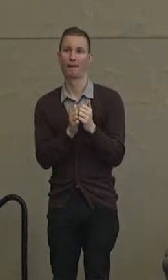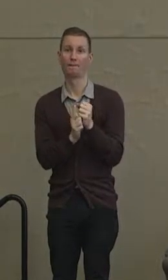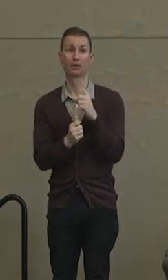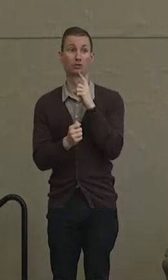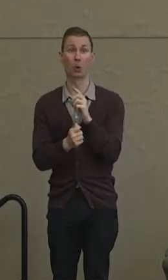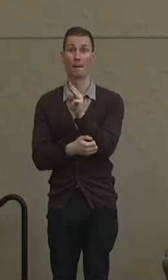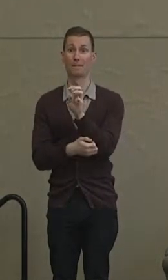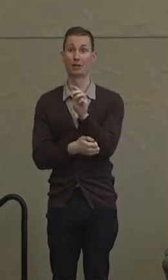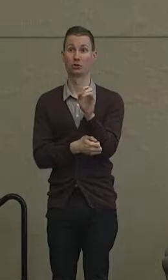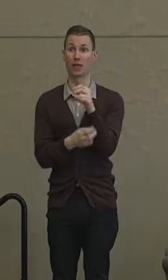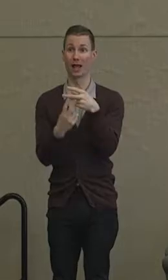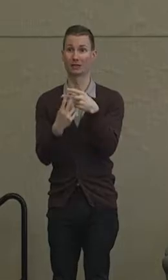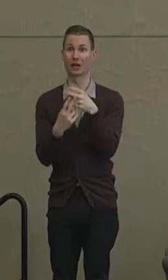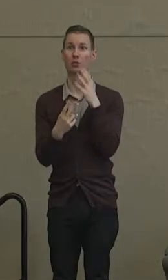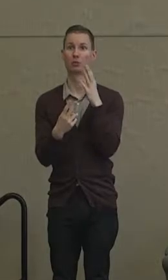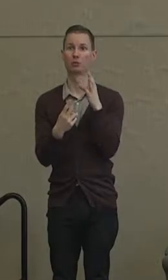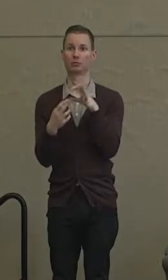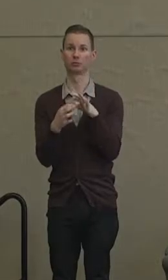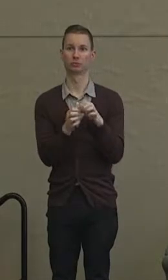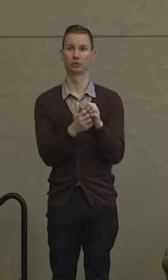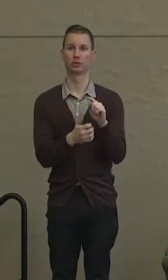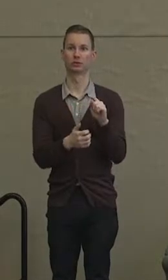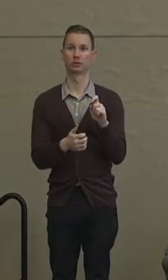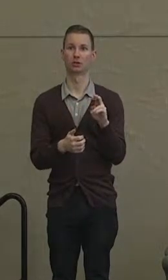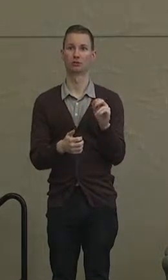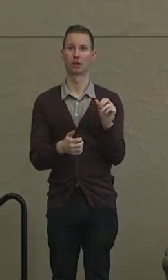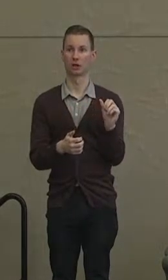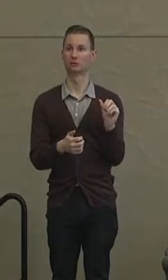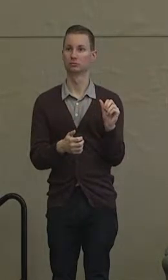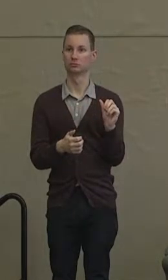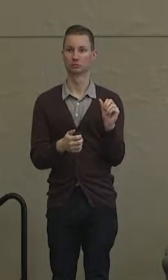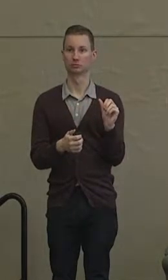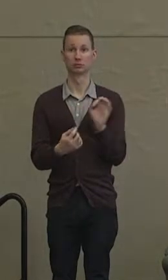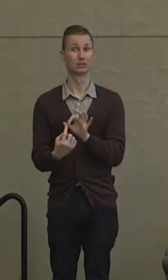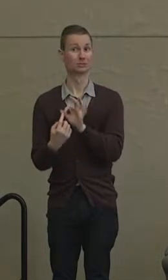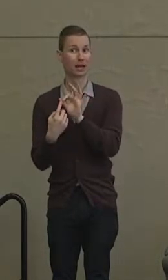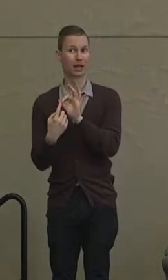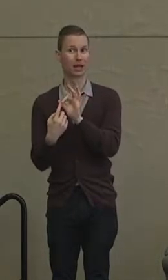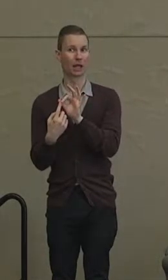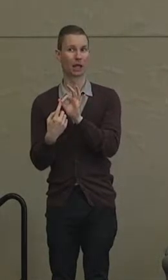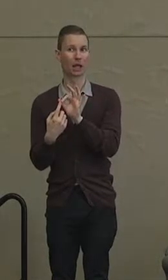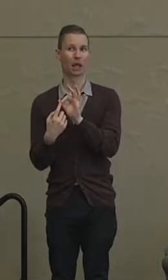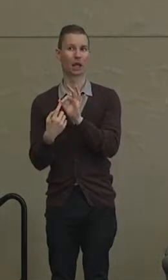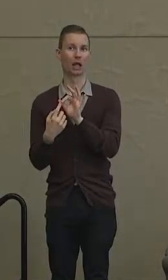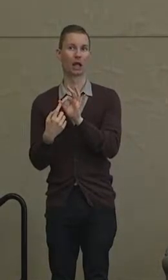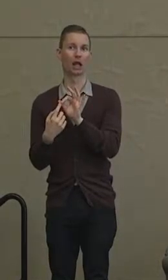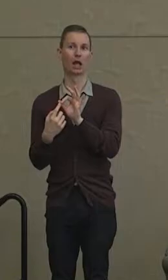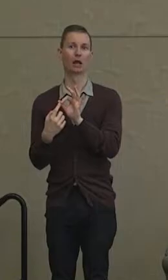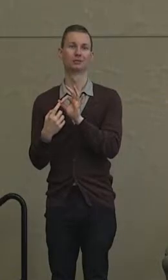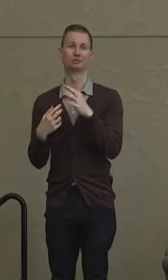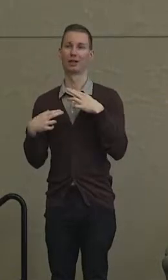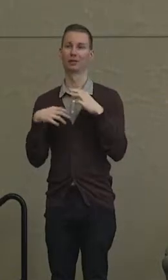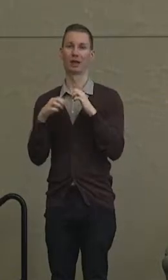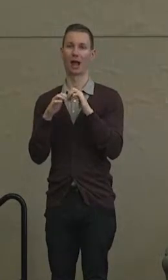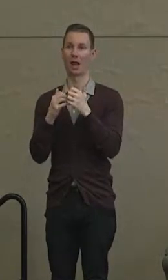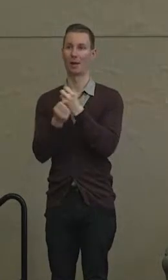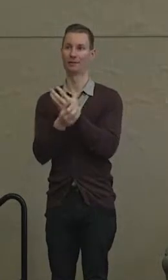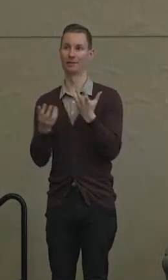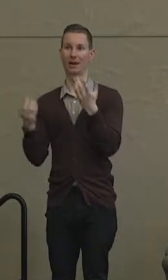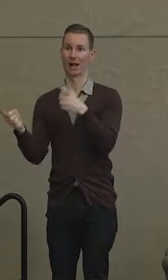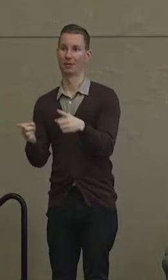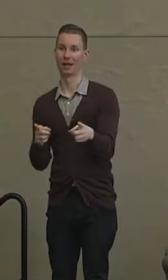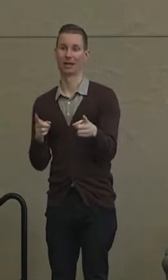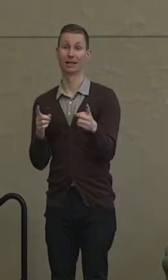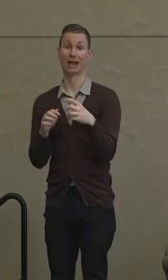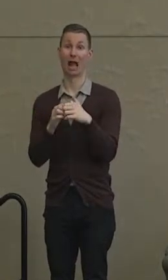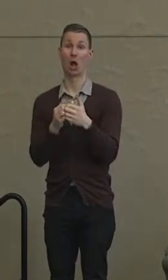Me Too hashtag was going to be associated with Tirana, despite the turns of events in Hollywood, right? And how